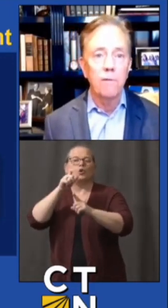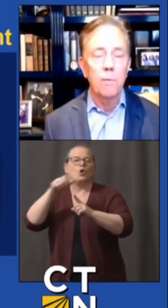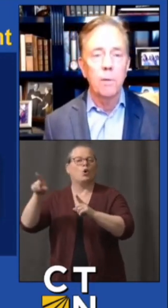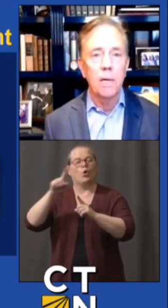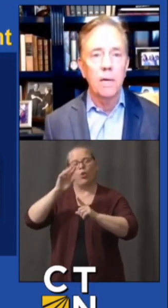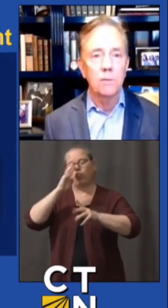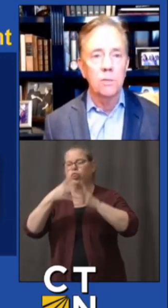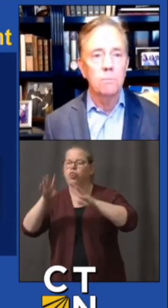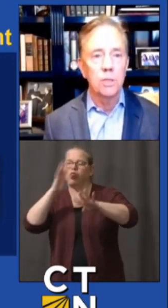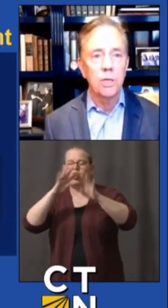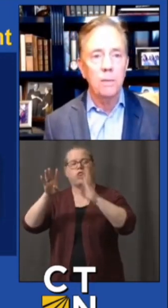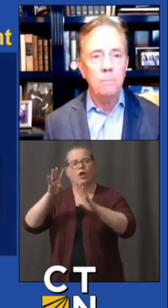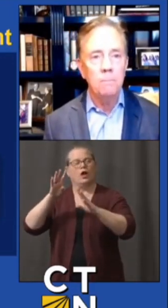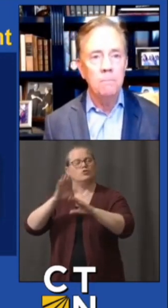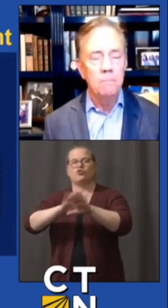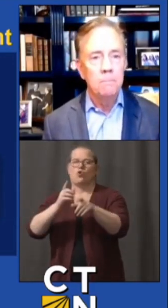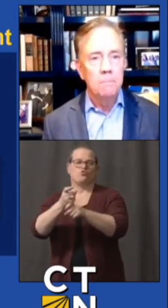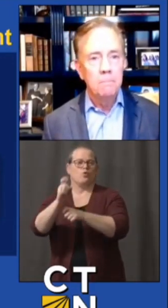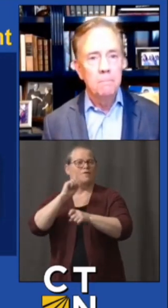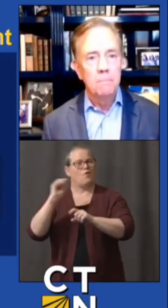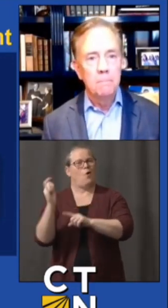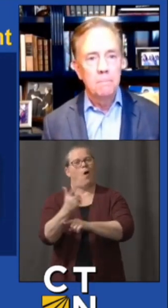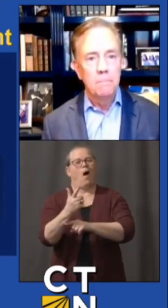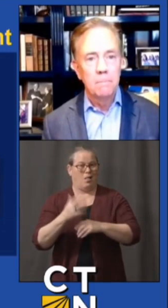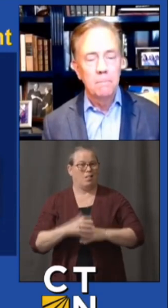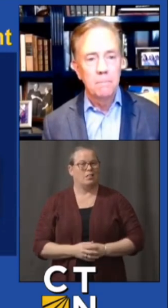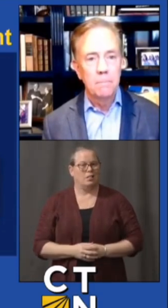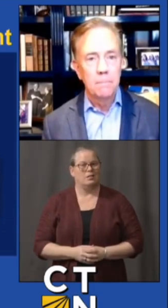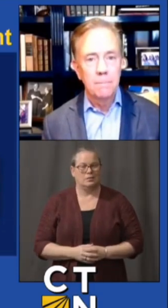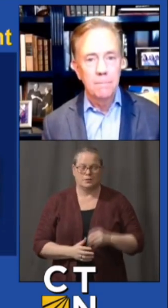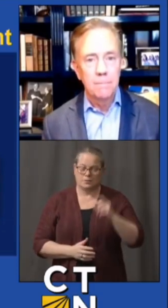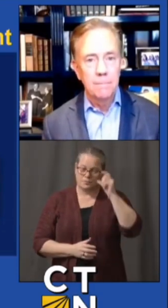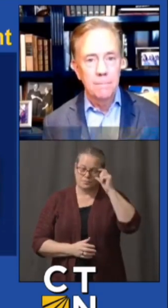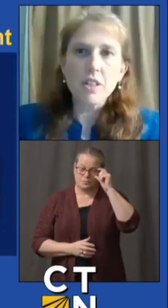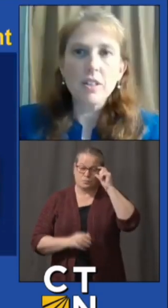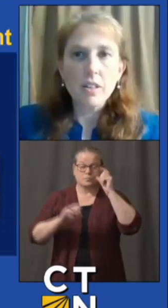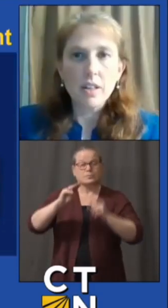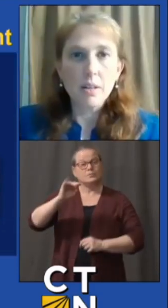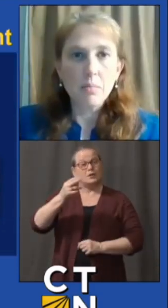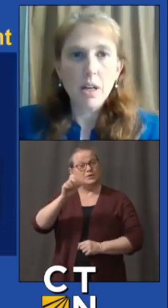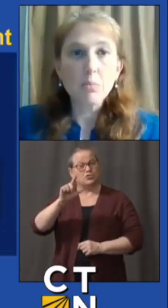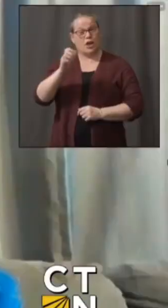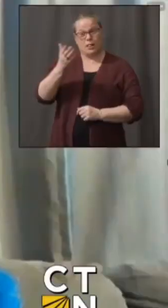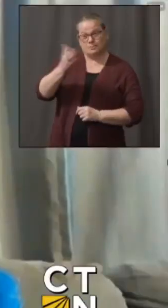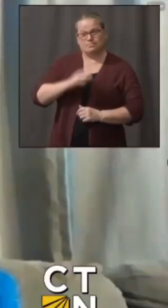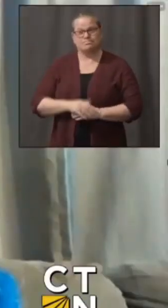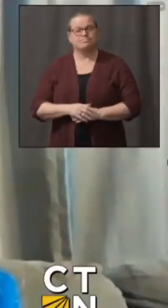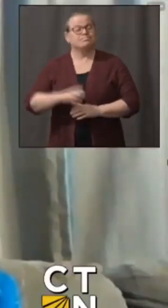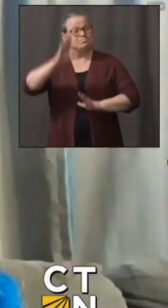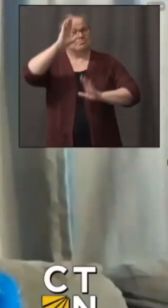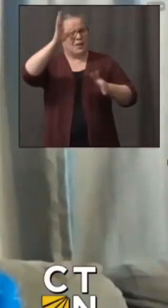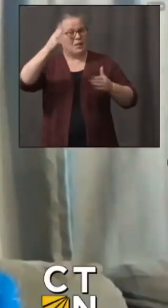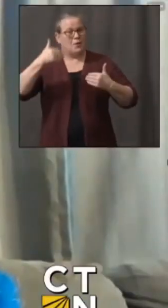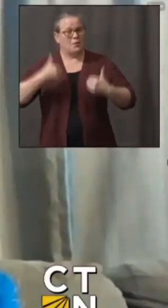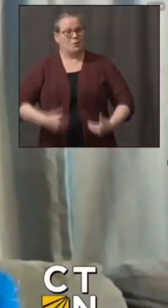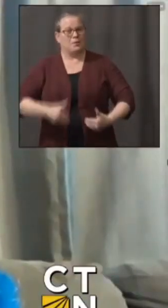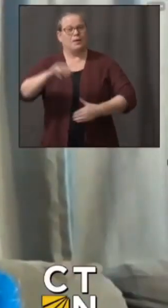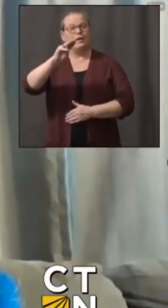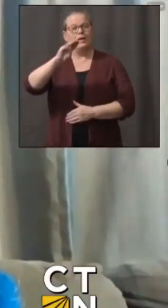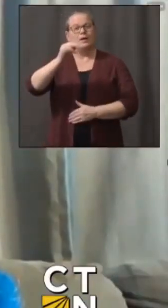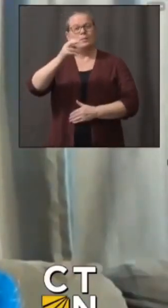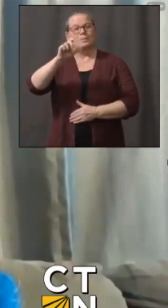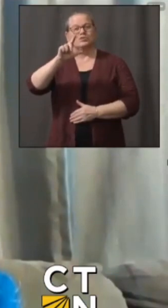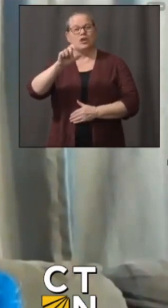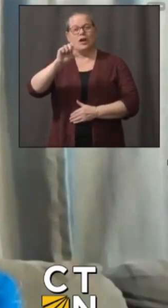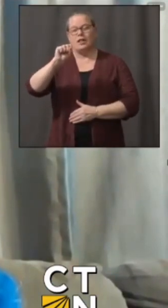it for everybody else. Michelle? Hi. So thank you, Governor. I'm Michelle Siegel, Commissioner for Connecticut's